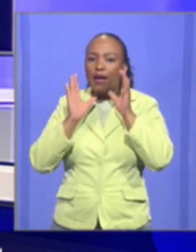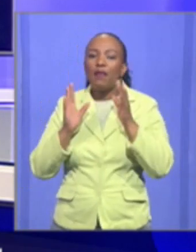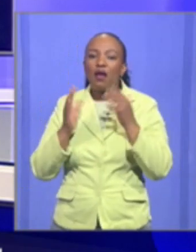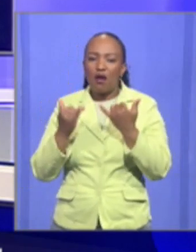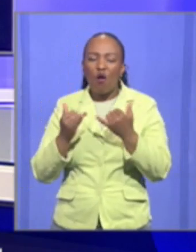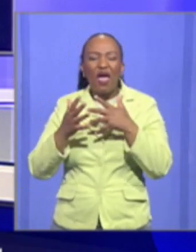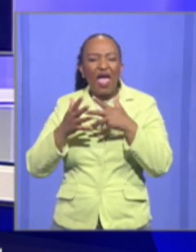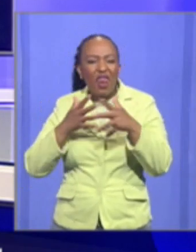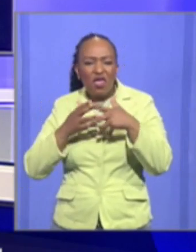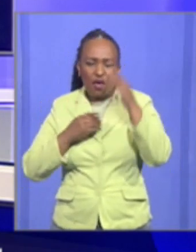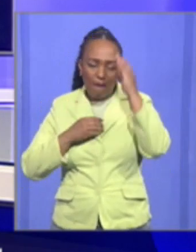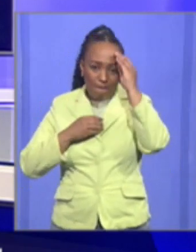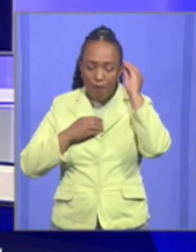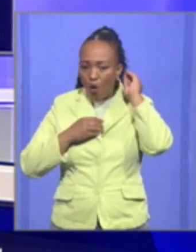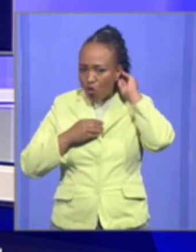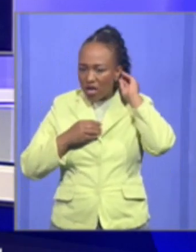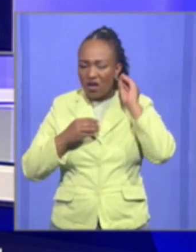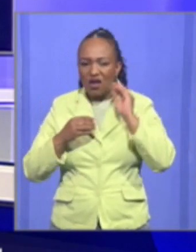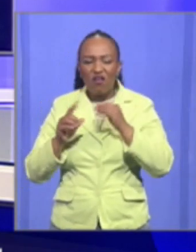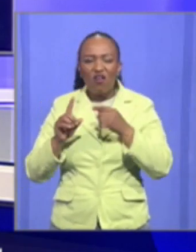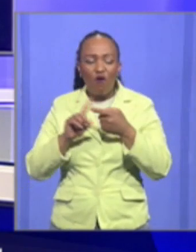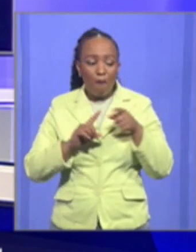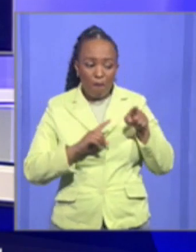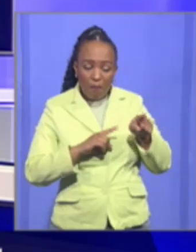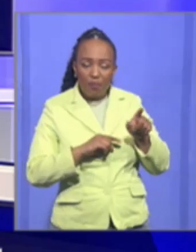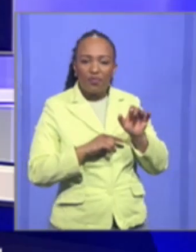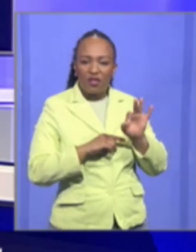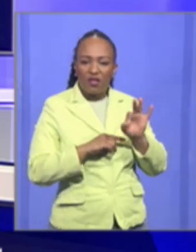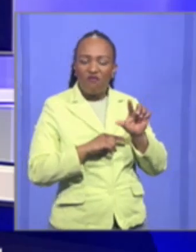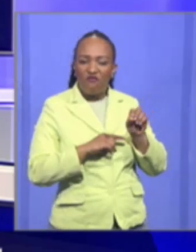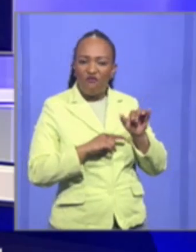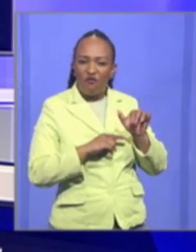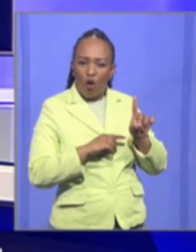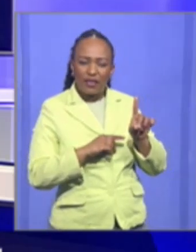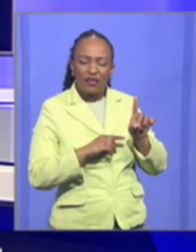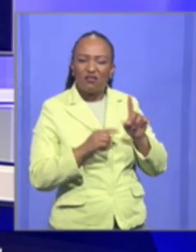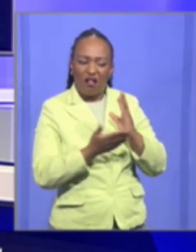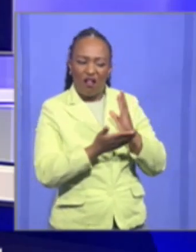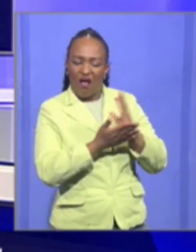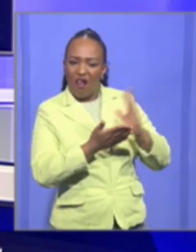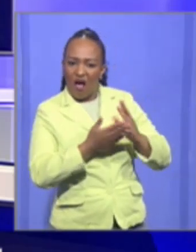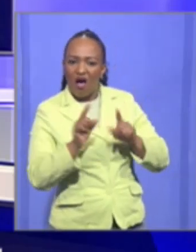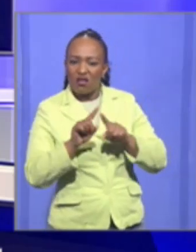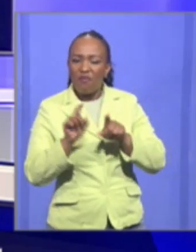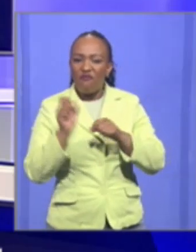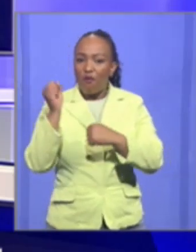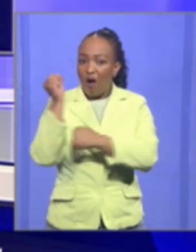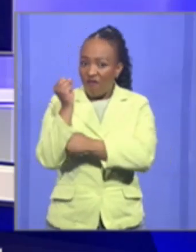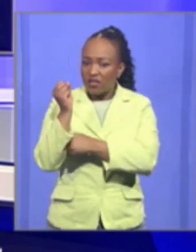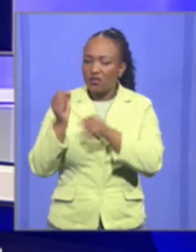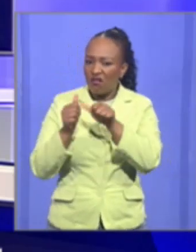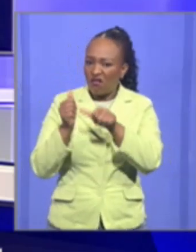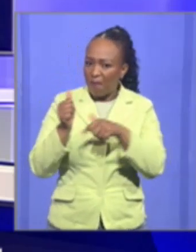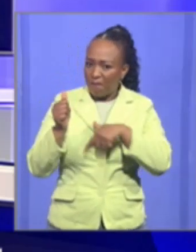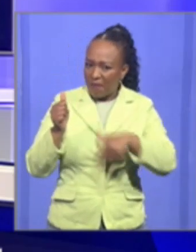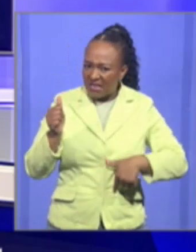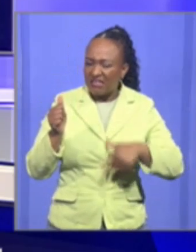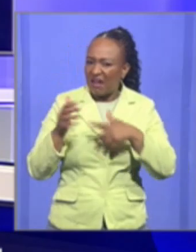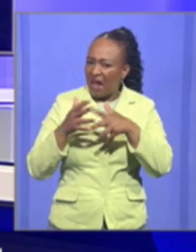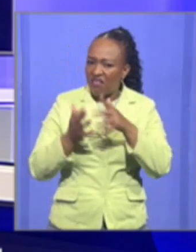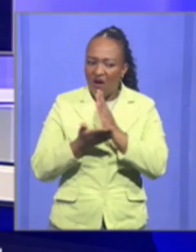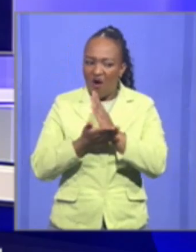se sengwe le se sengwe sa Shivambu le kantoro ya gagwe bjalo ka motlatša presidente wa mokgatlo. Malema o hlasetše